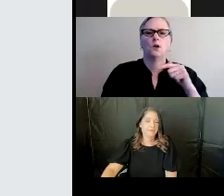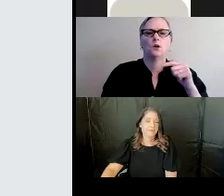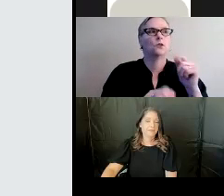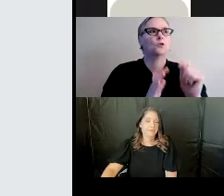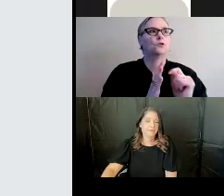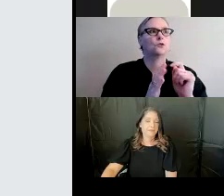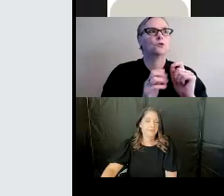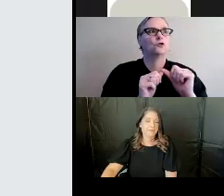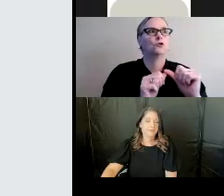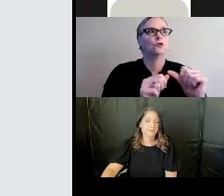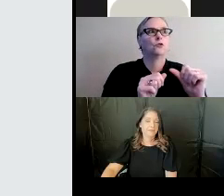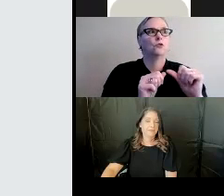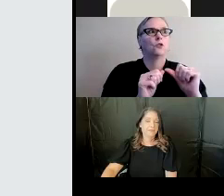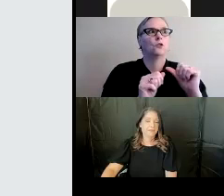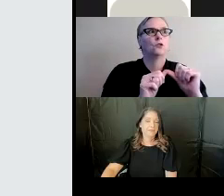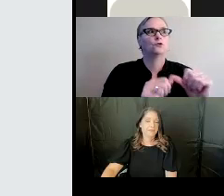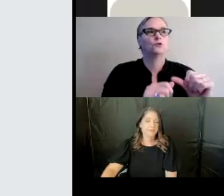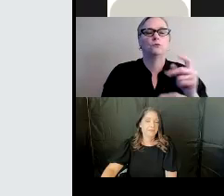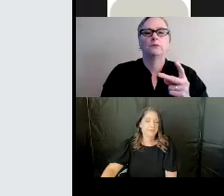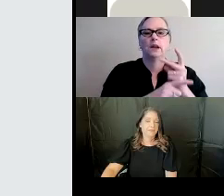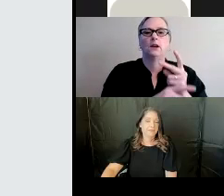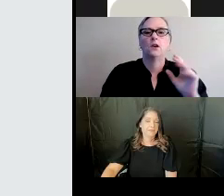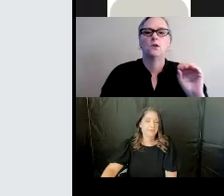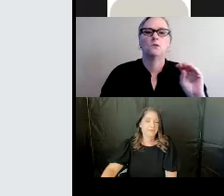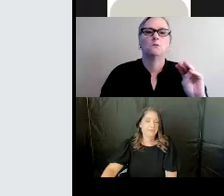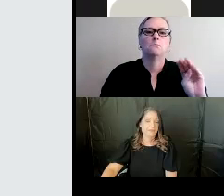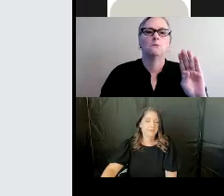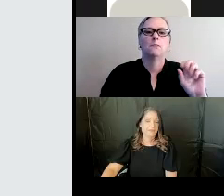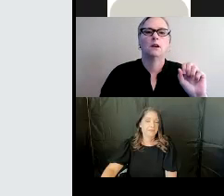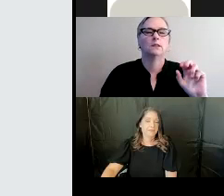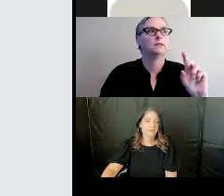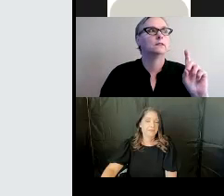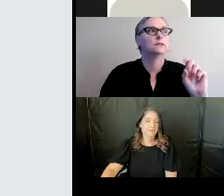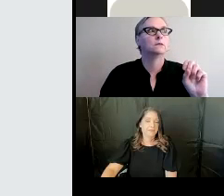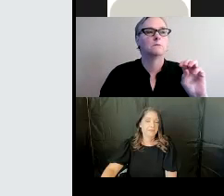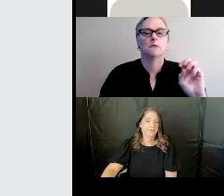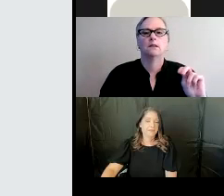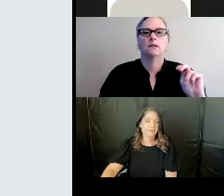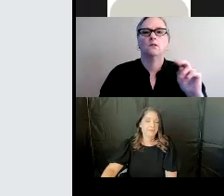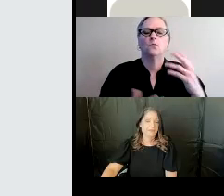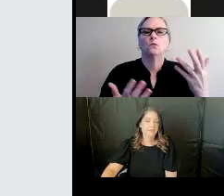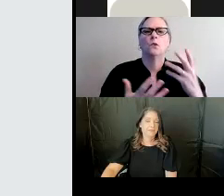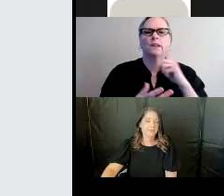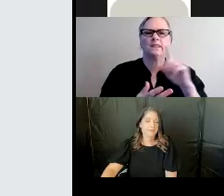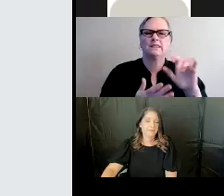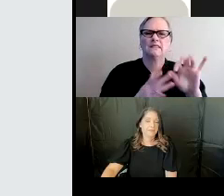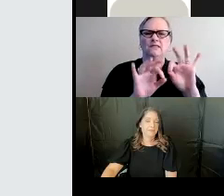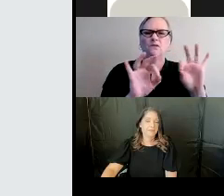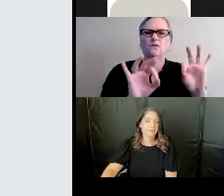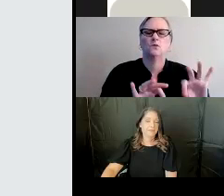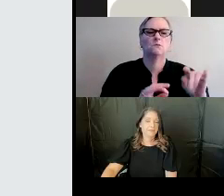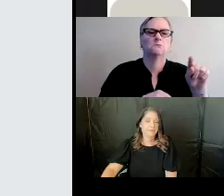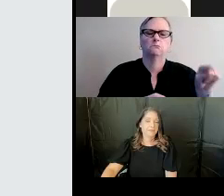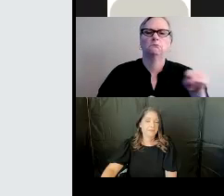enforcement. And what is an SOC 341? So it is a form that documents the information given by